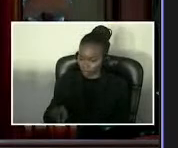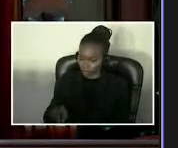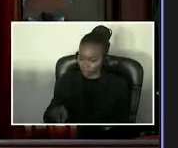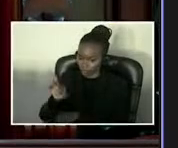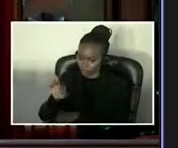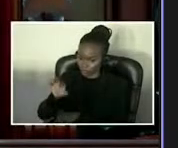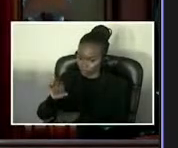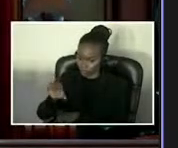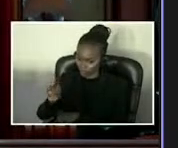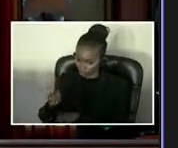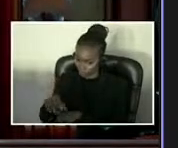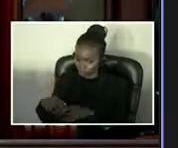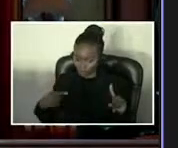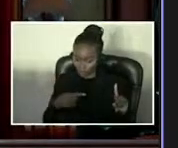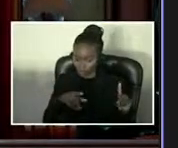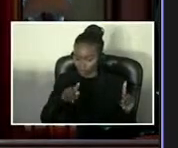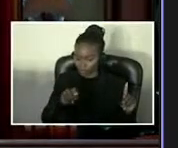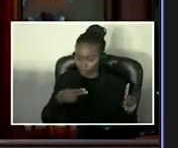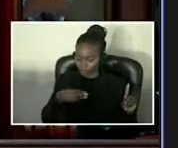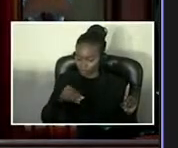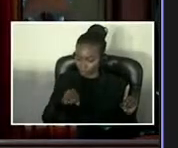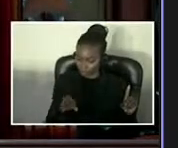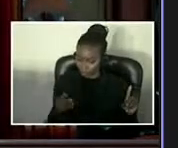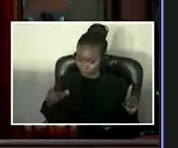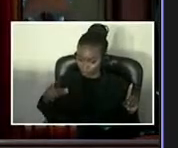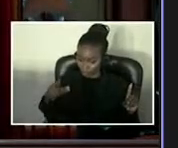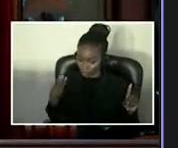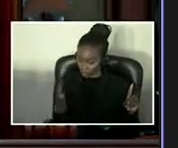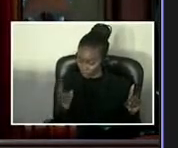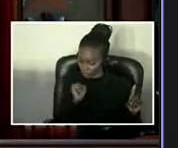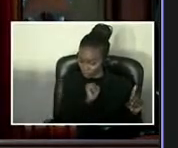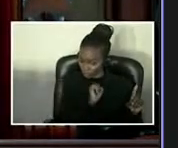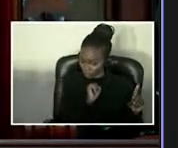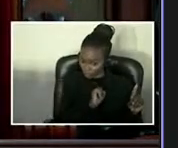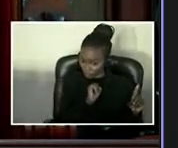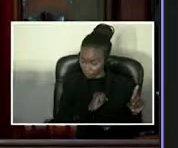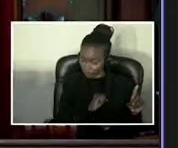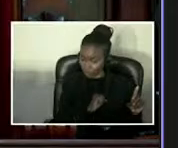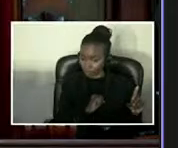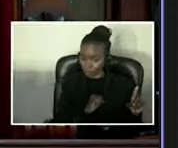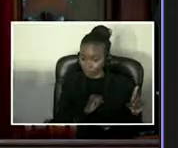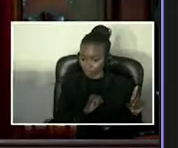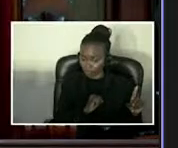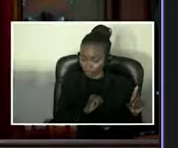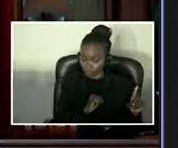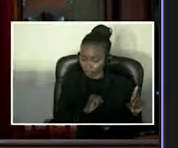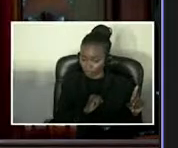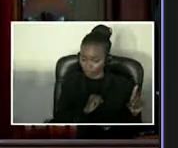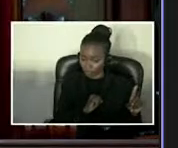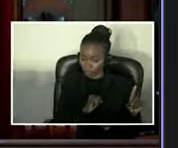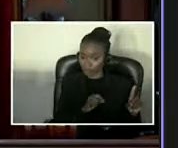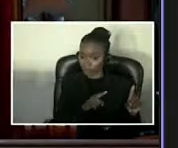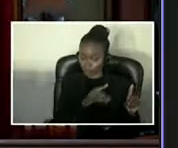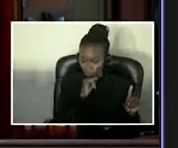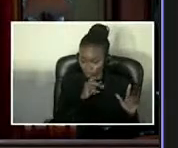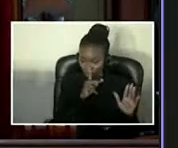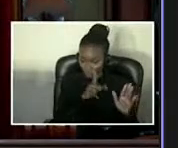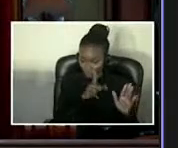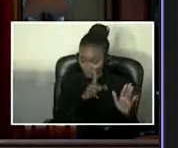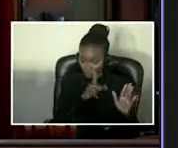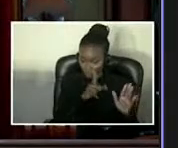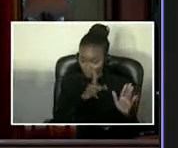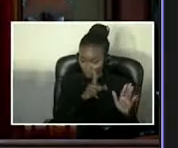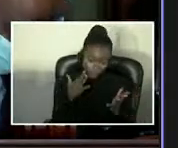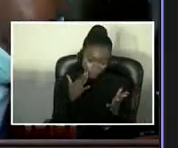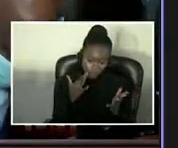the secretary general of the south african community pastor who was fascinated assassinated on the 10th of april 1993 by